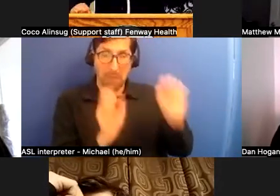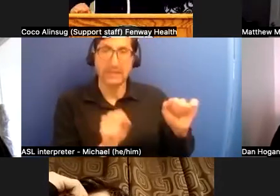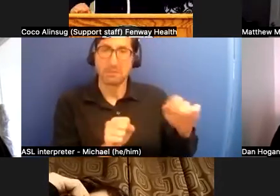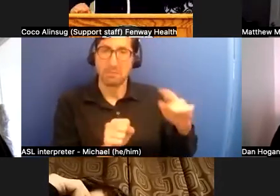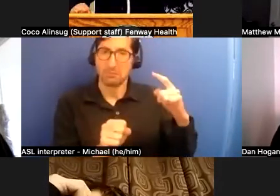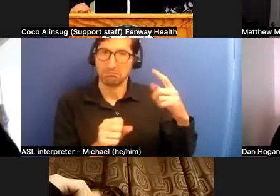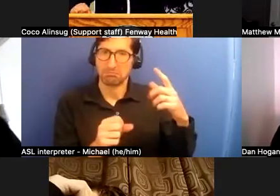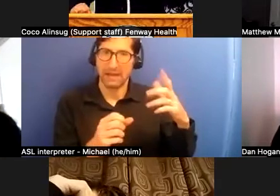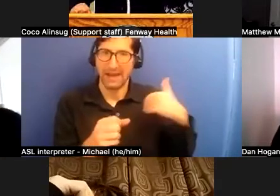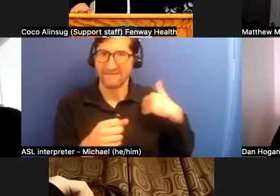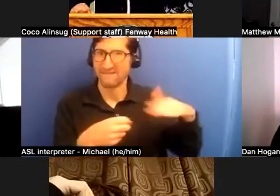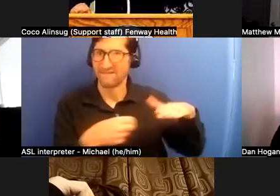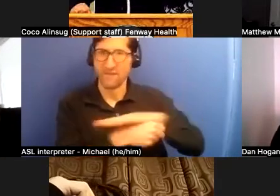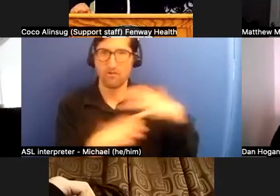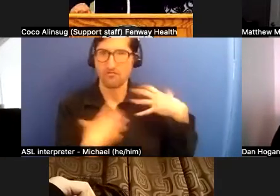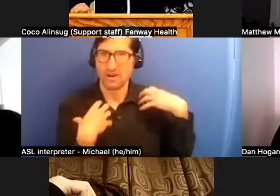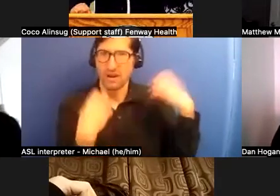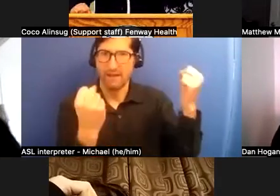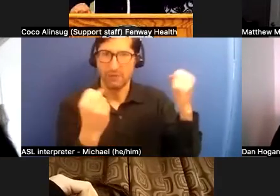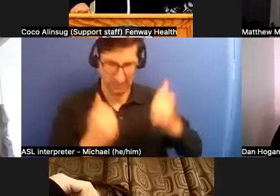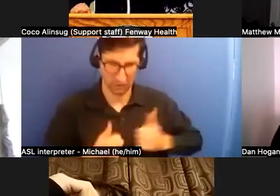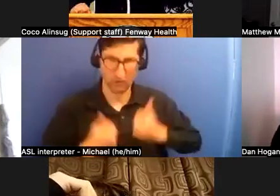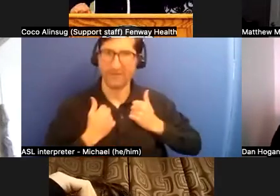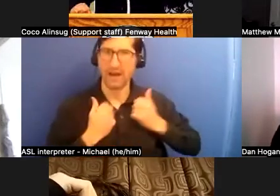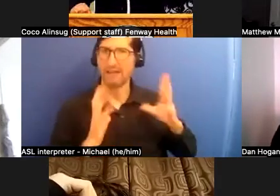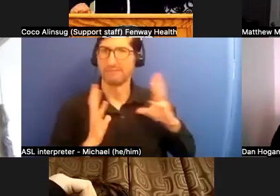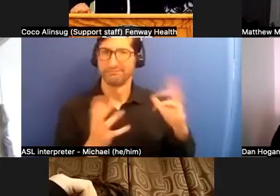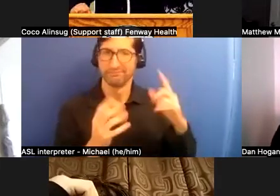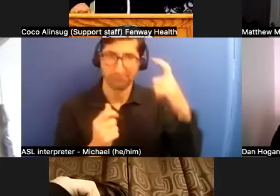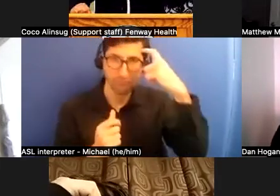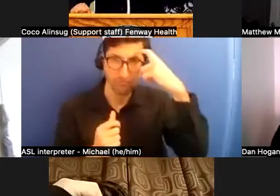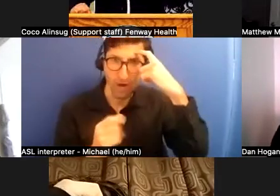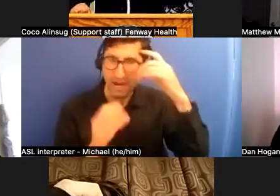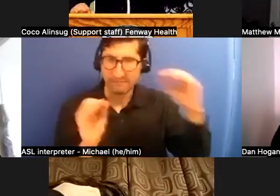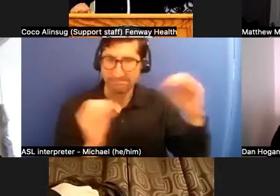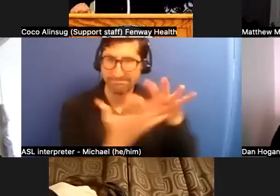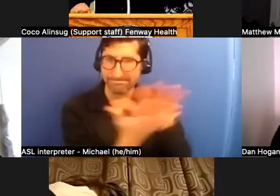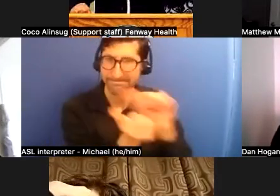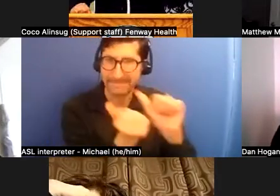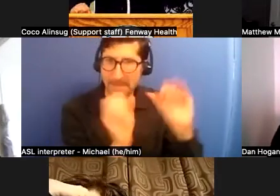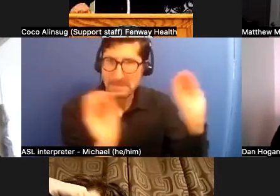chance of surviving without having any sort of additional